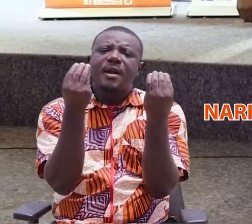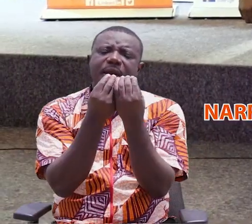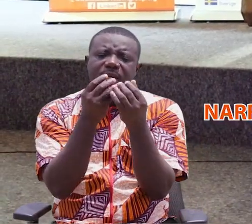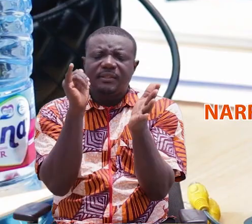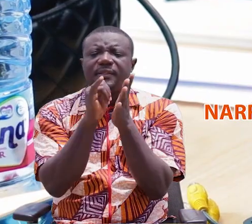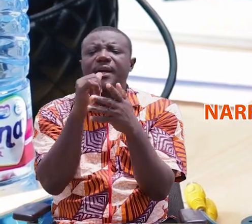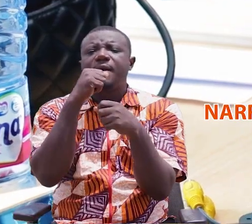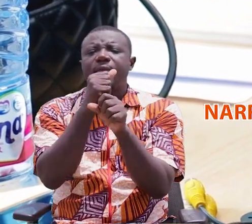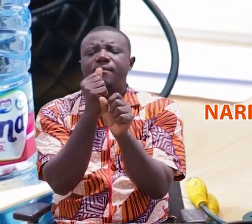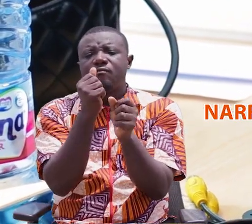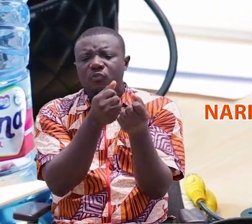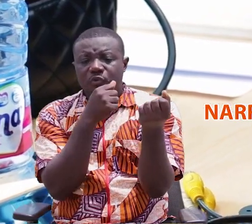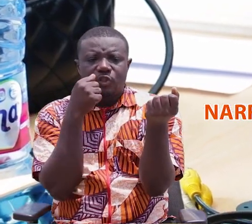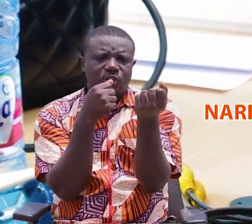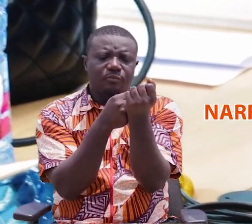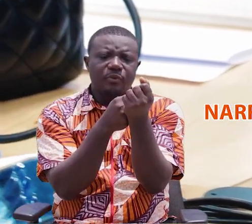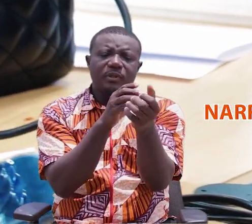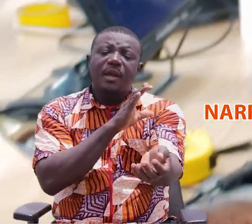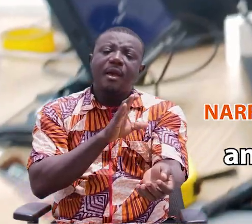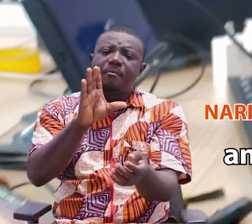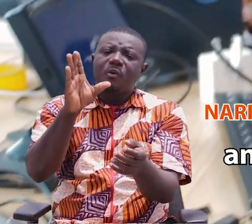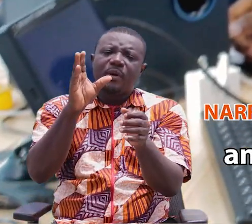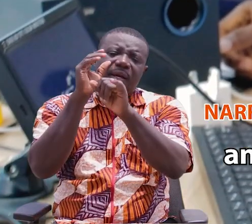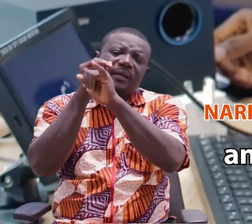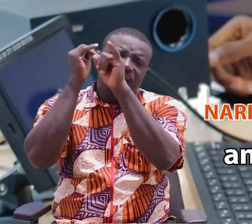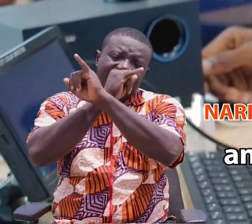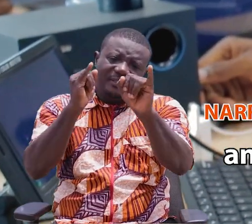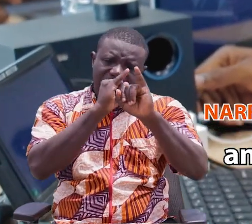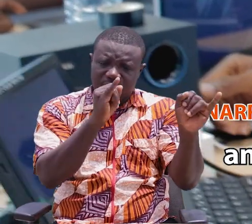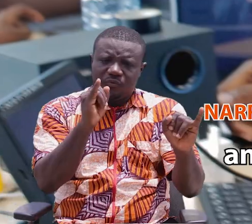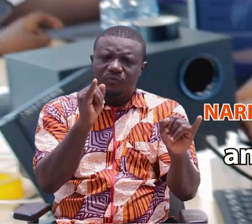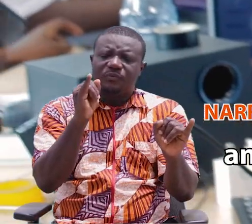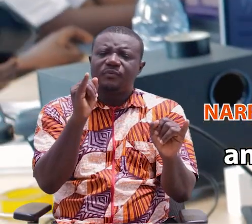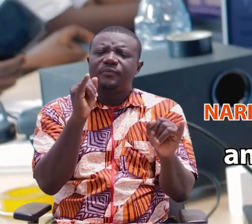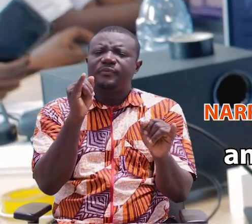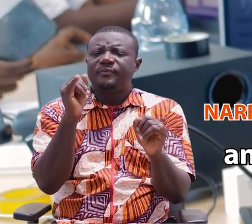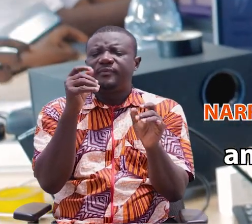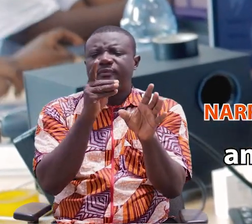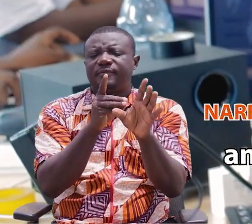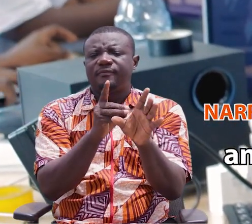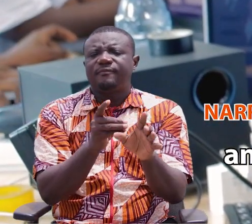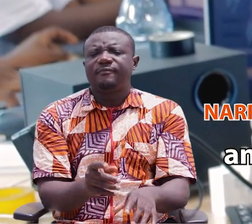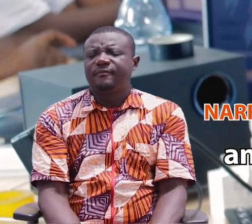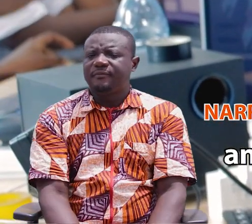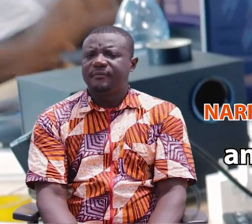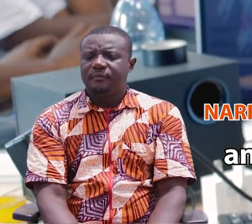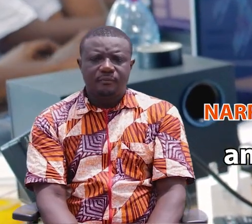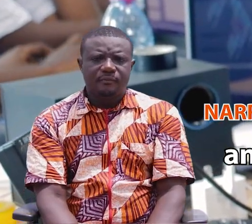organization committed to fostering an inclusive innovation and empowering individuals with